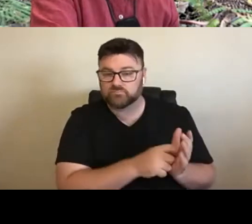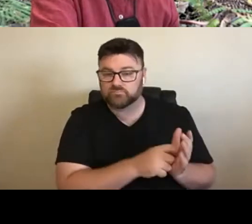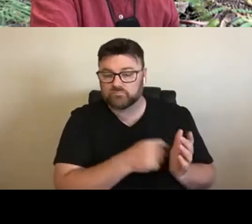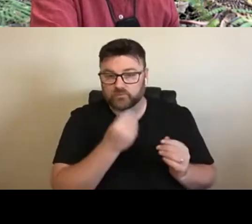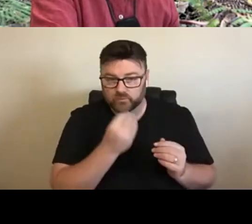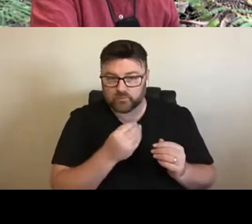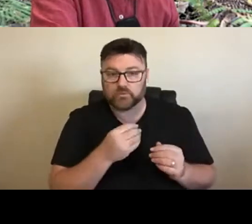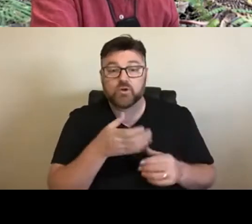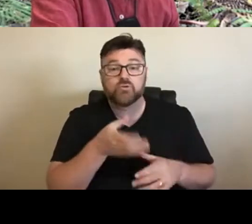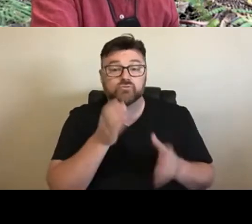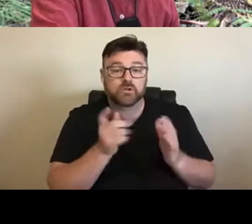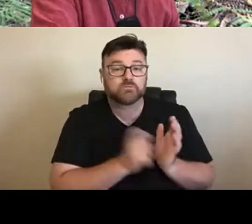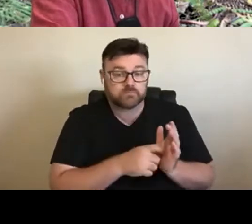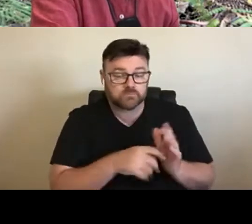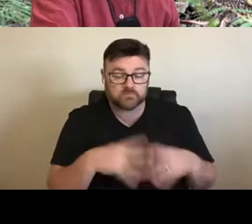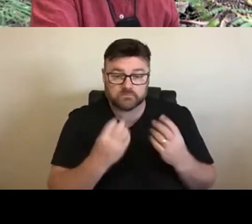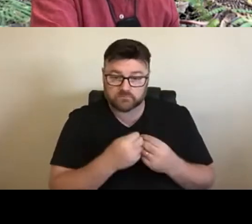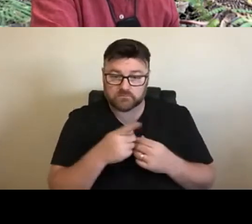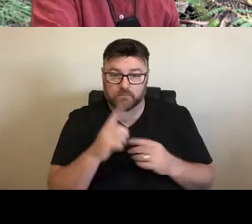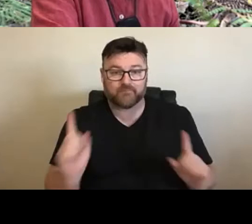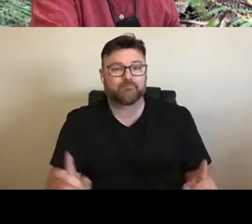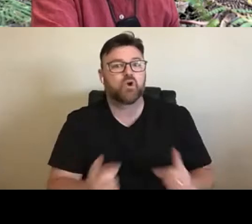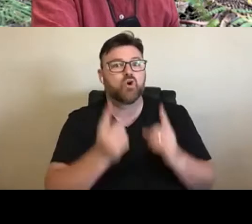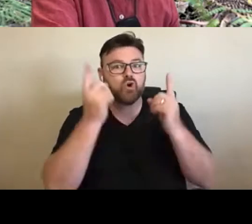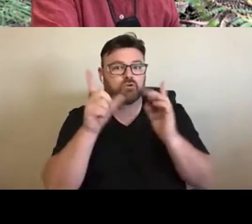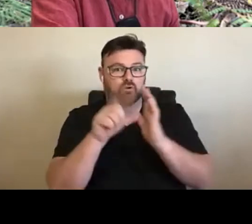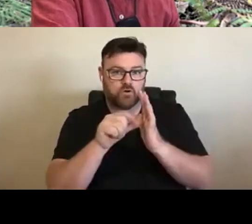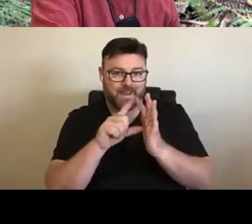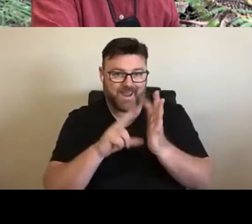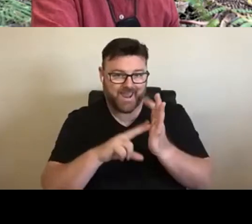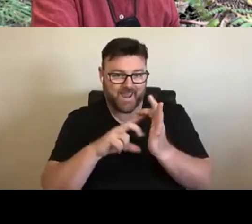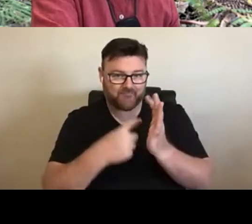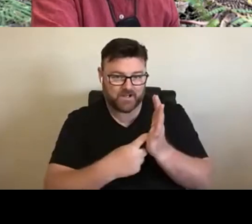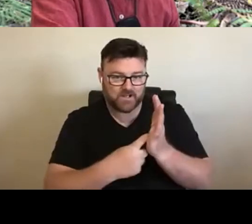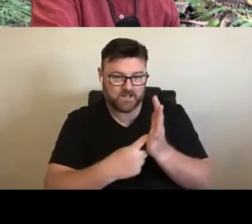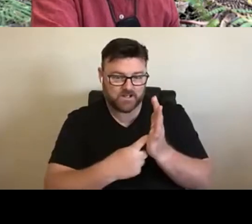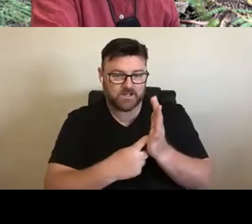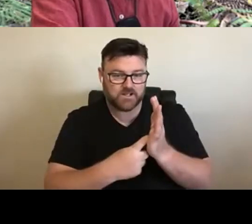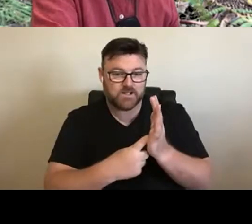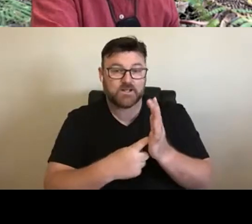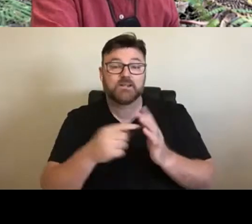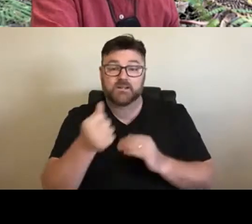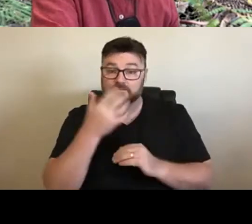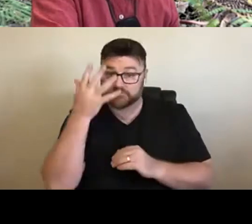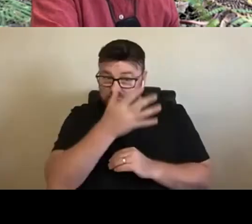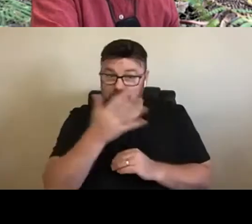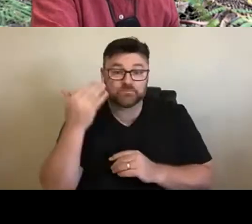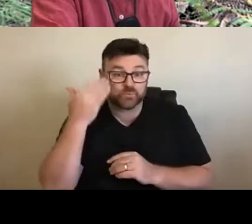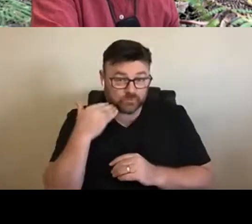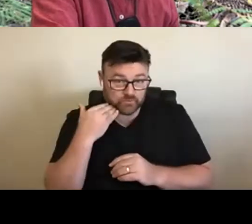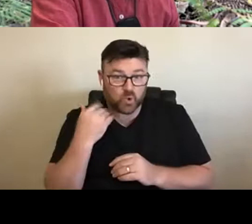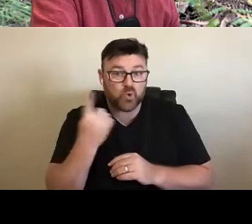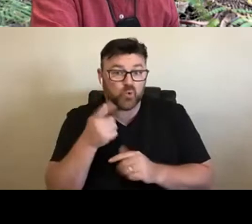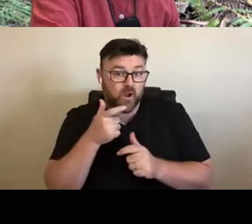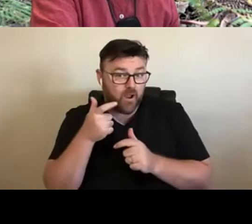ever in Byron Bay that Bundjalung women artists, who are the caretakers, were able